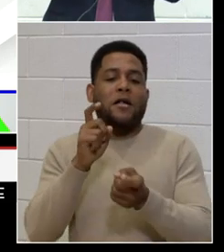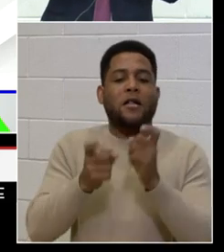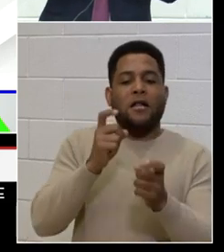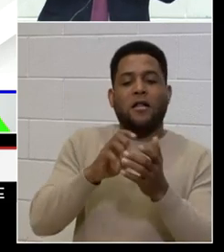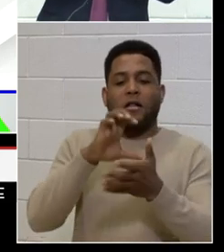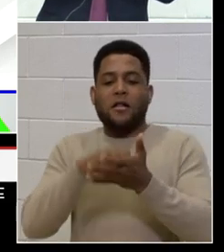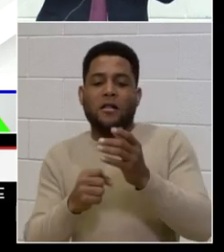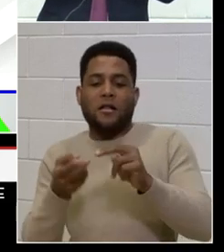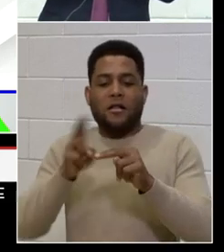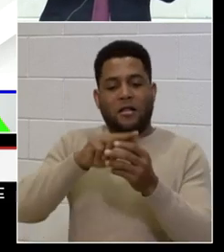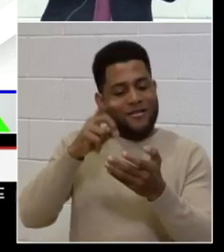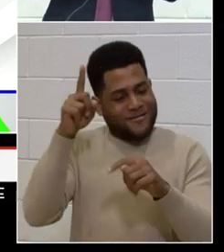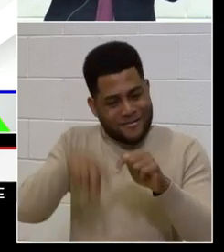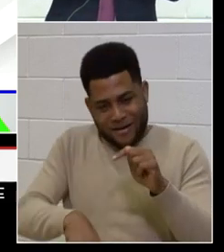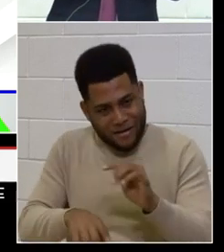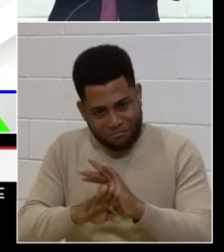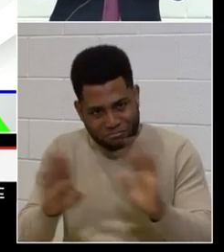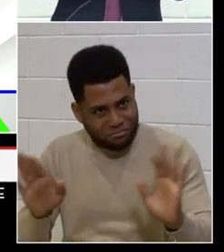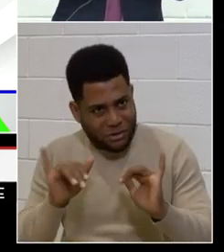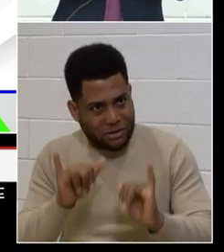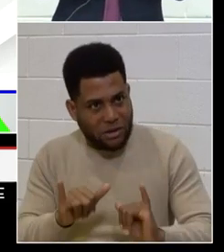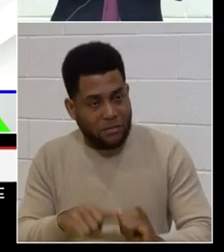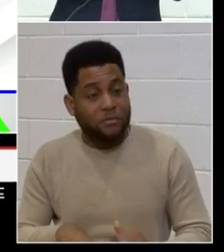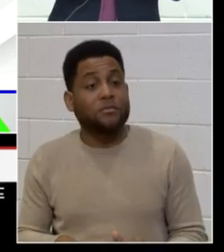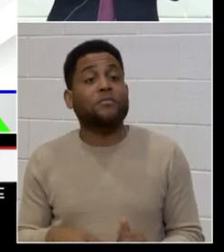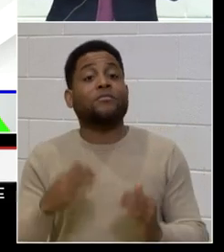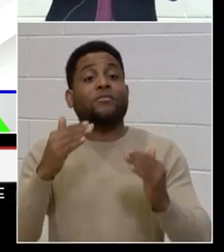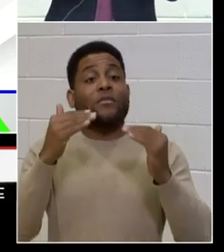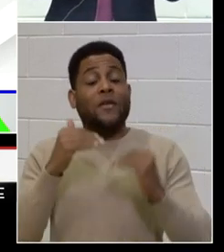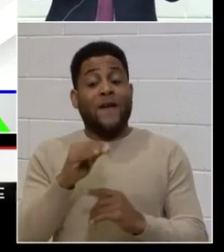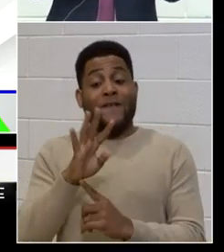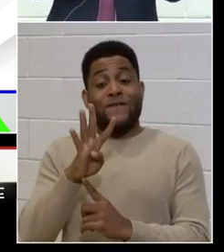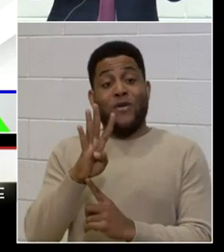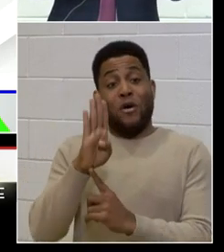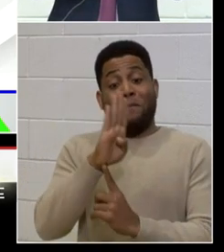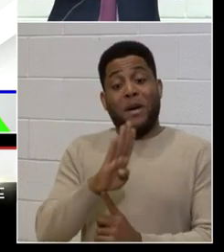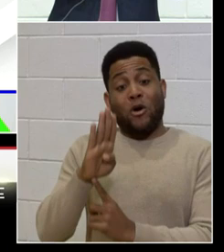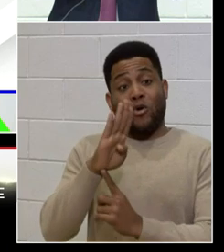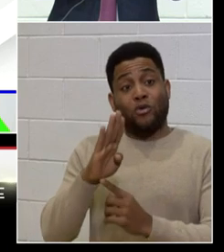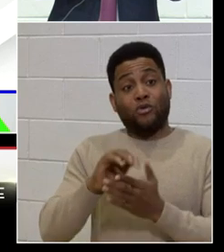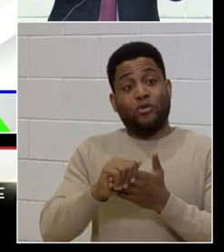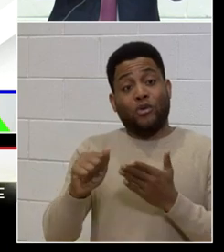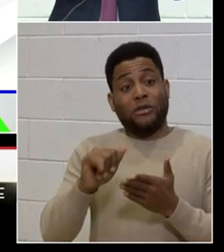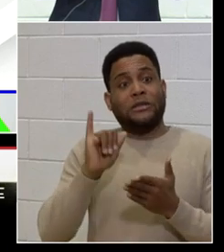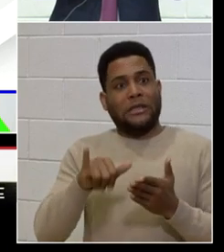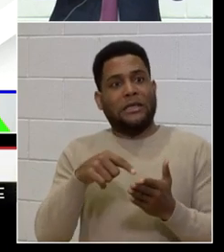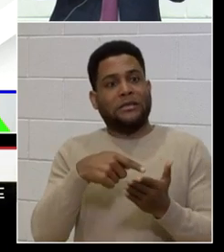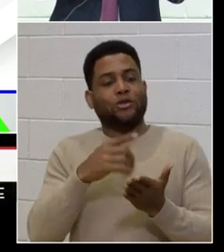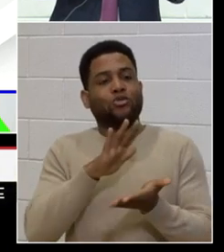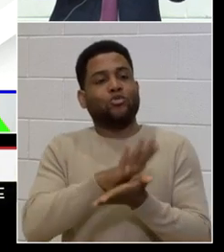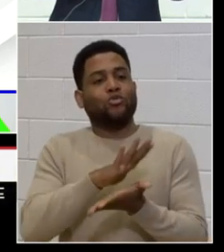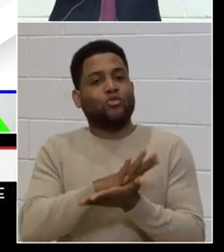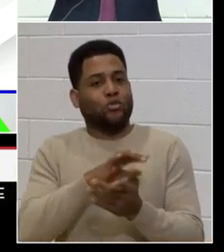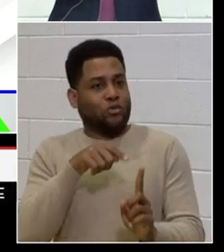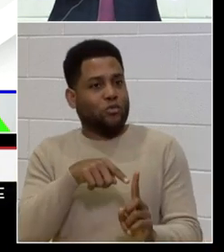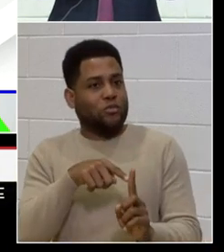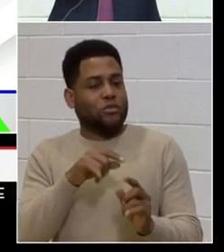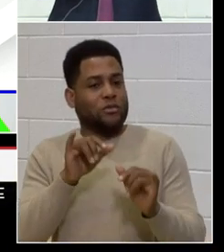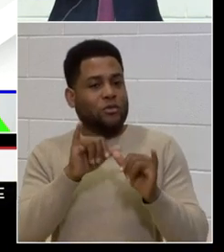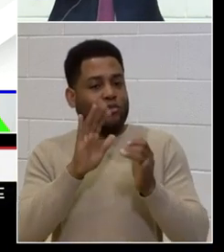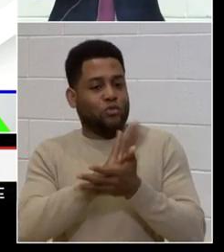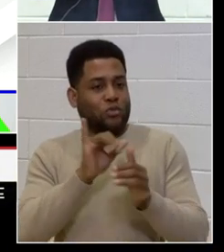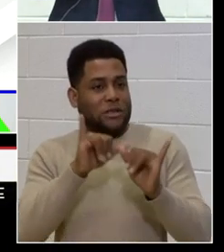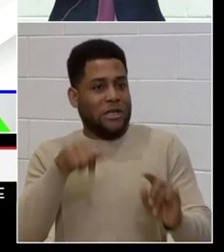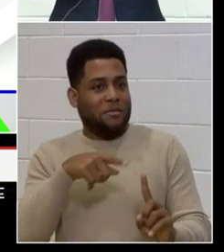the pie, about 20% or $4 billion, is the schools budget and the education cluster. Largely, this is the DCPS and charter school